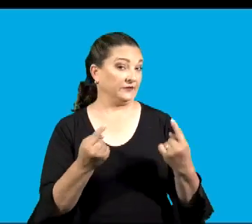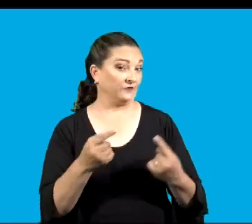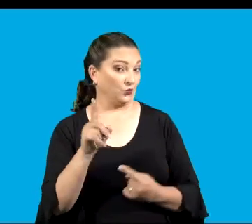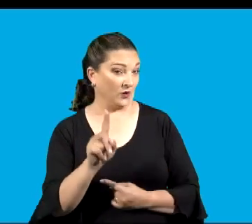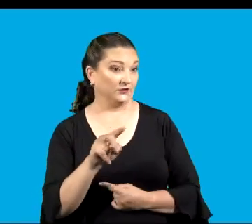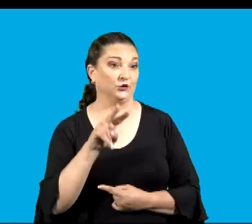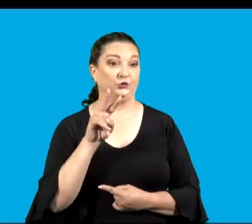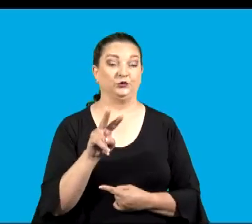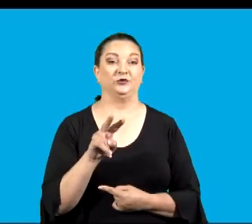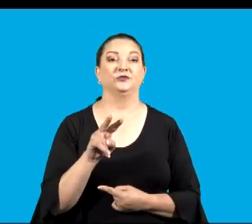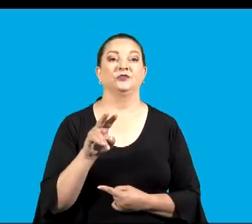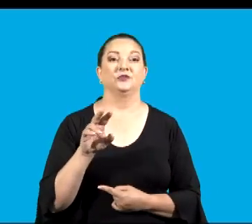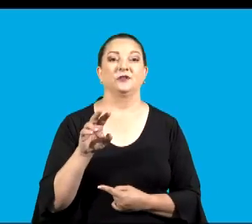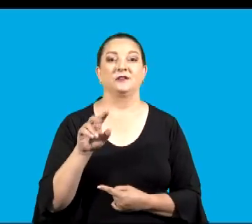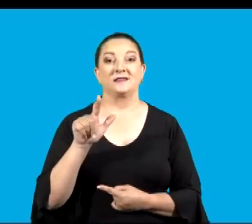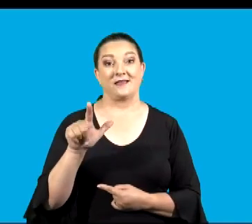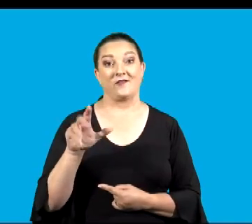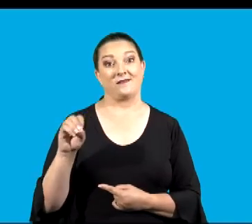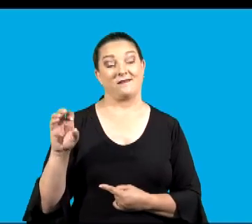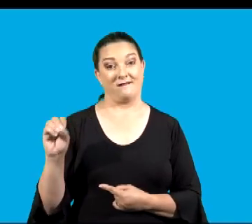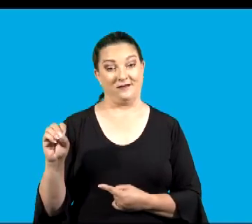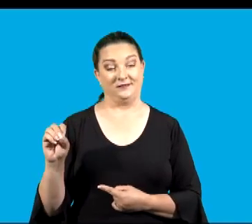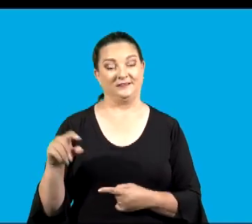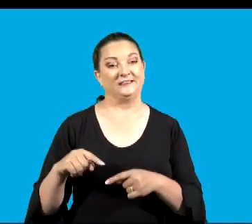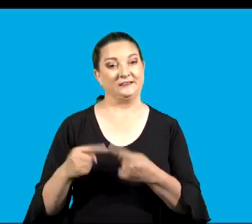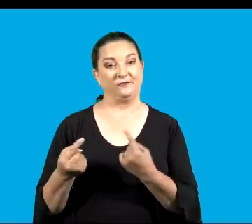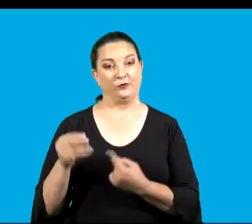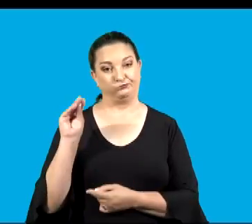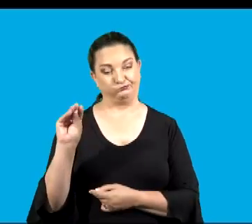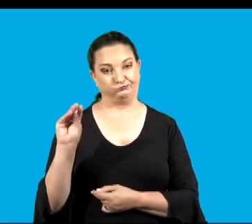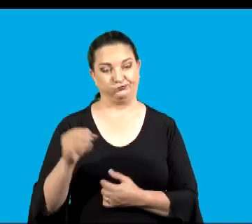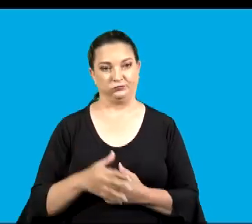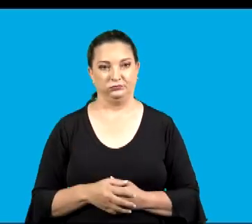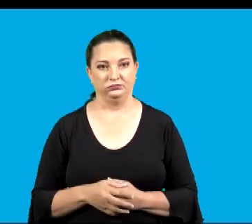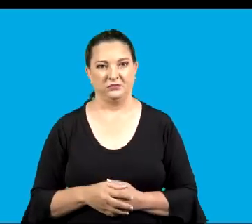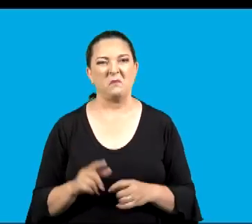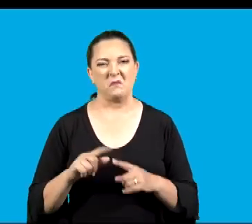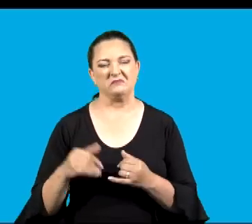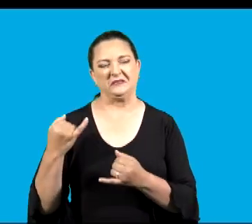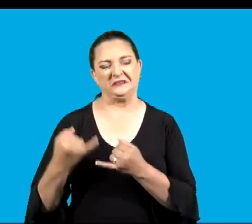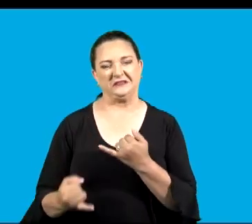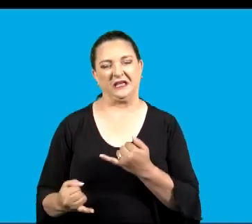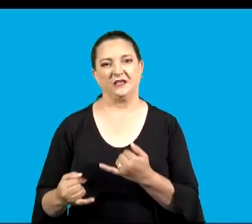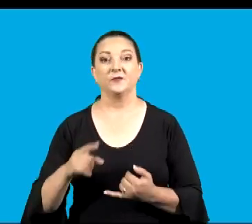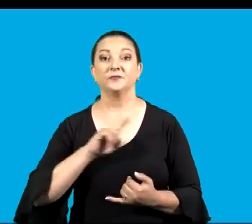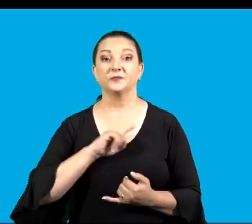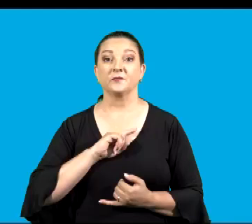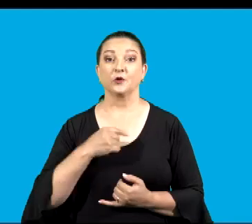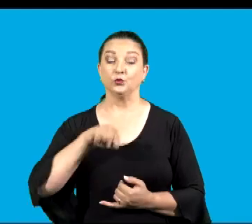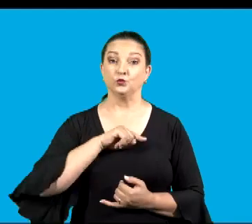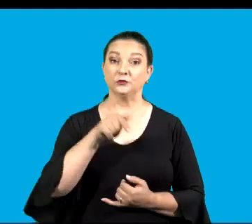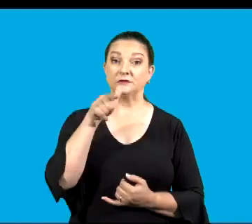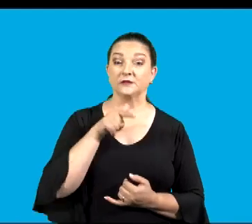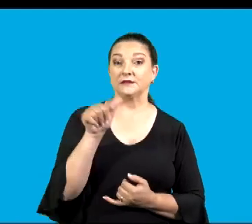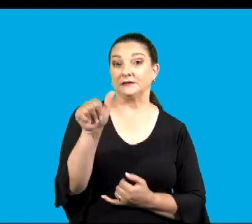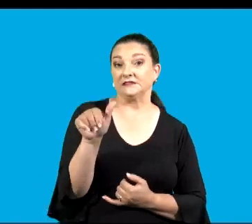So, we have a difference of 2.7. We incorrectly recorded as